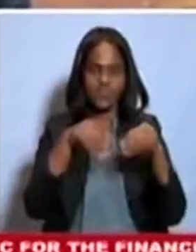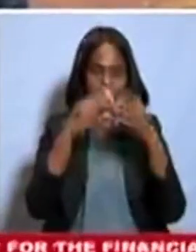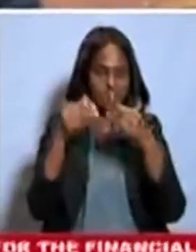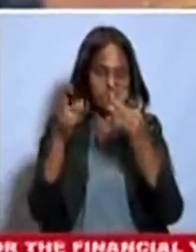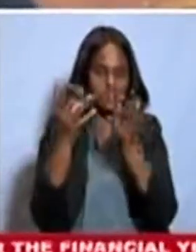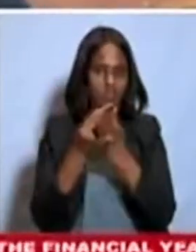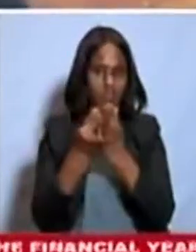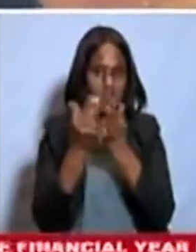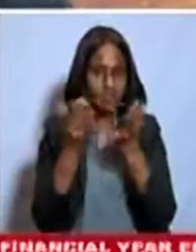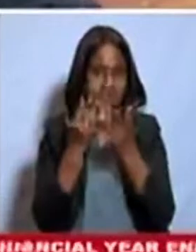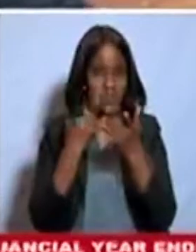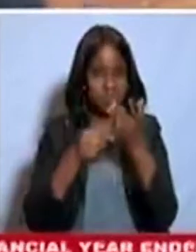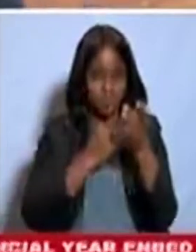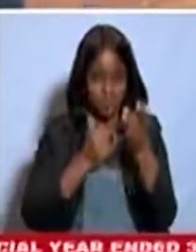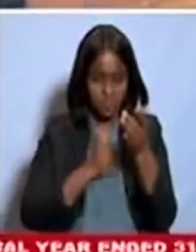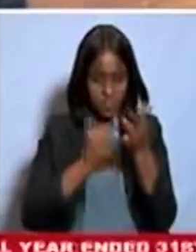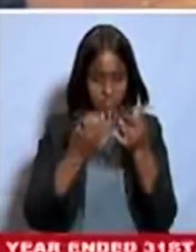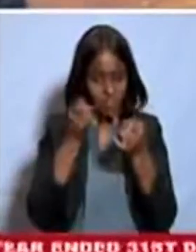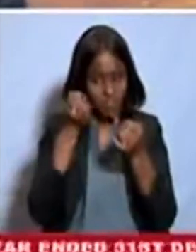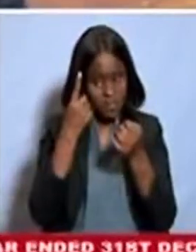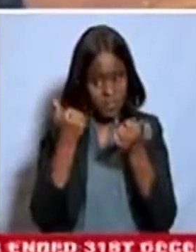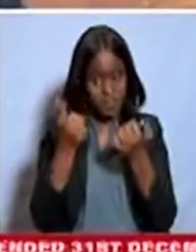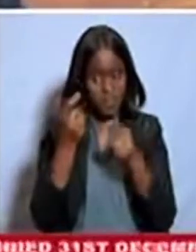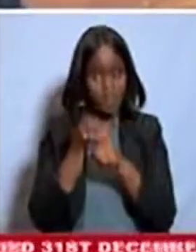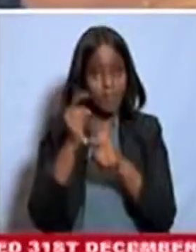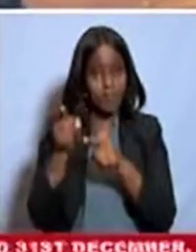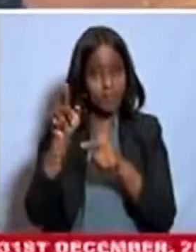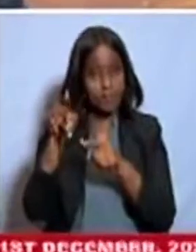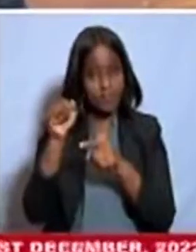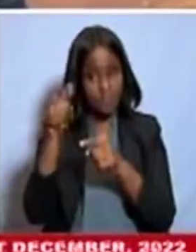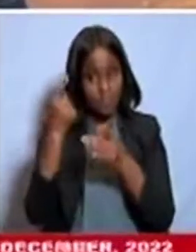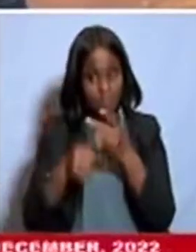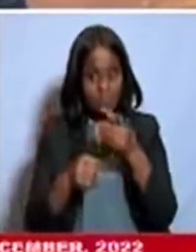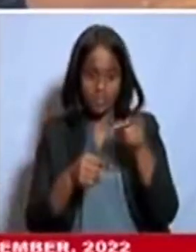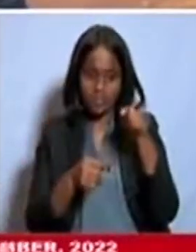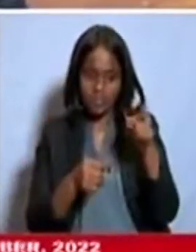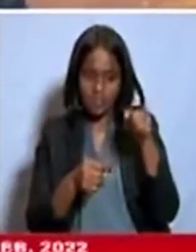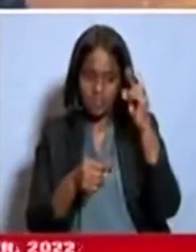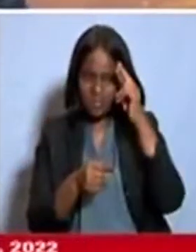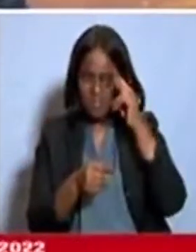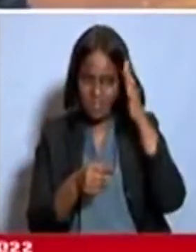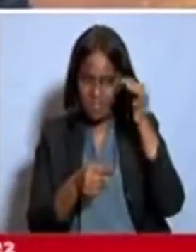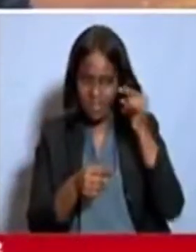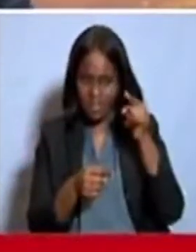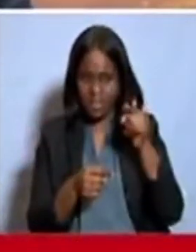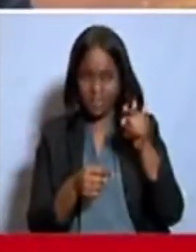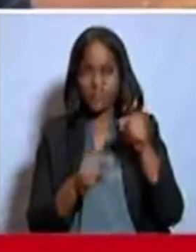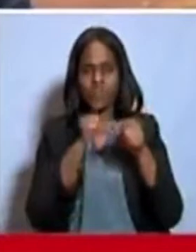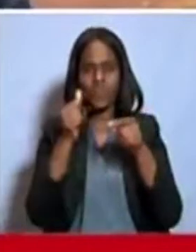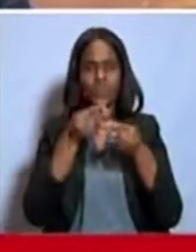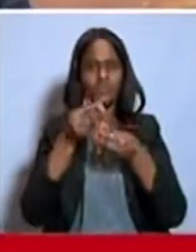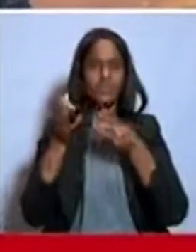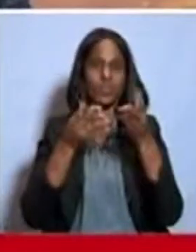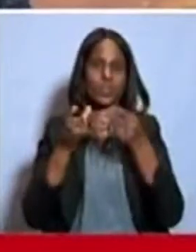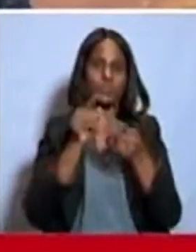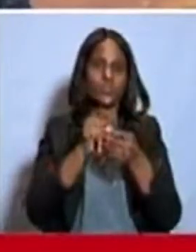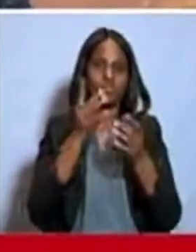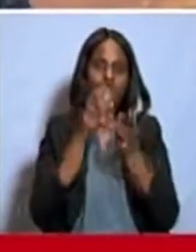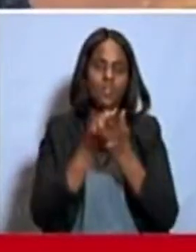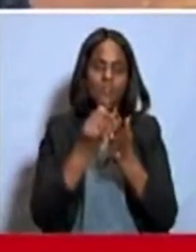funds. So what I want to understand from the PS is what was the reason behind not spending